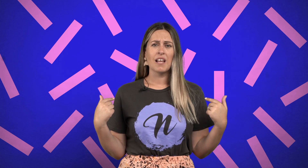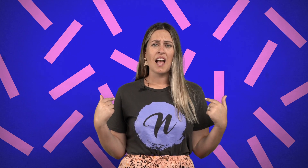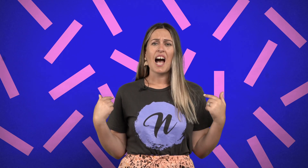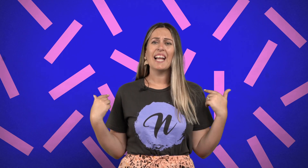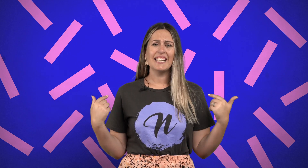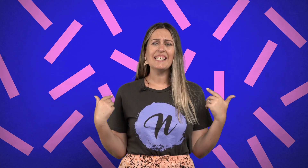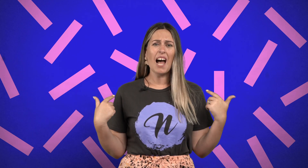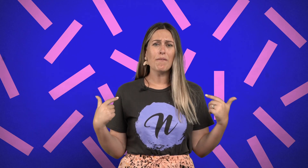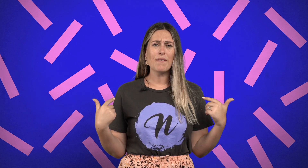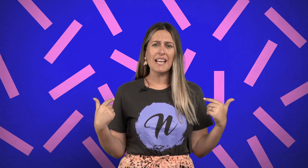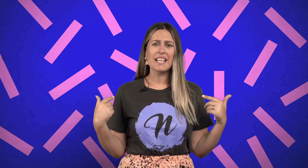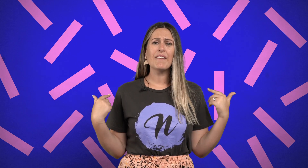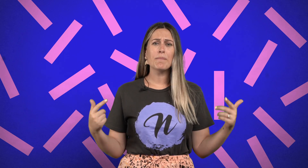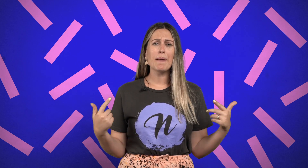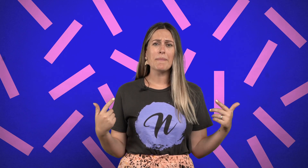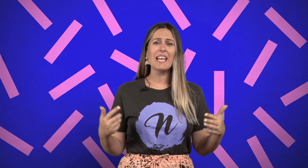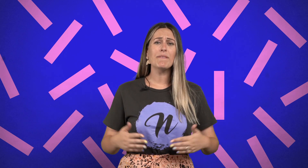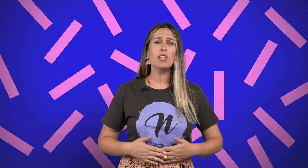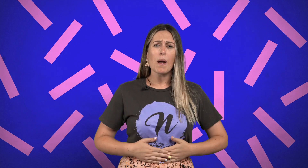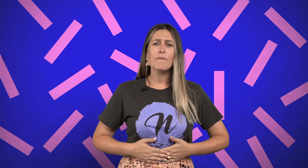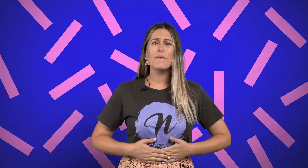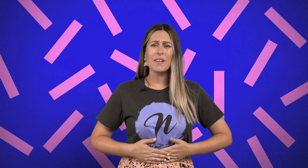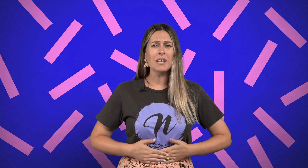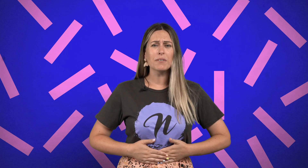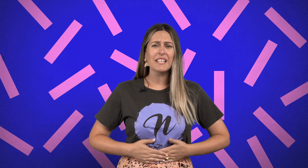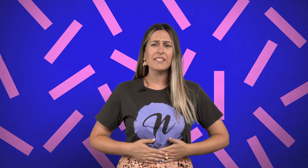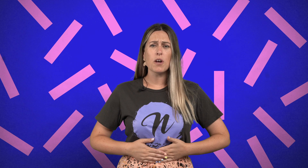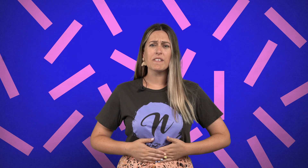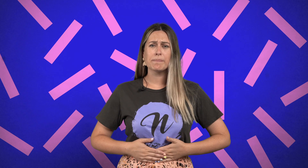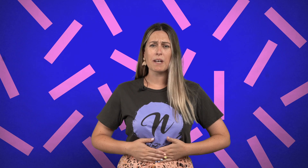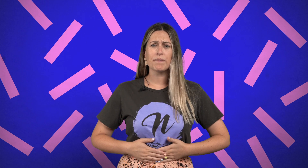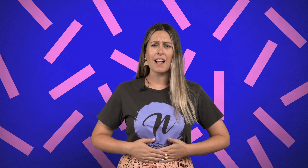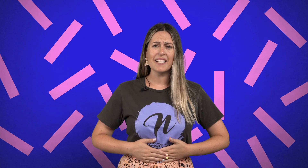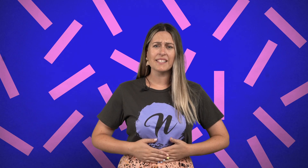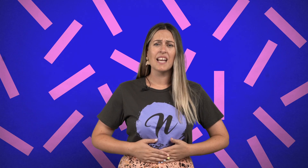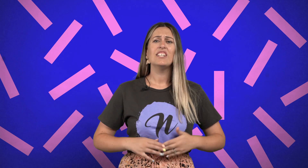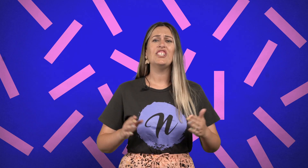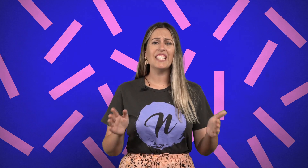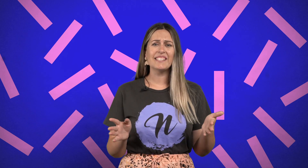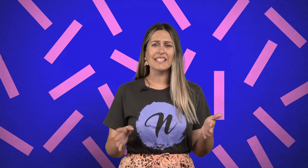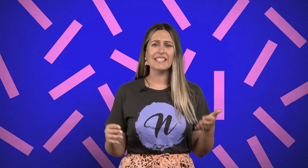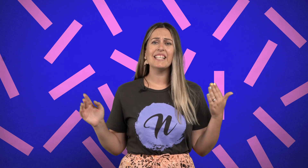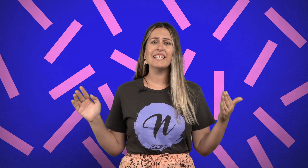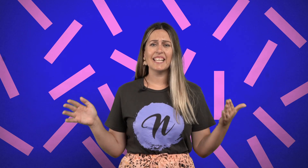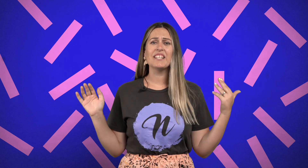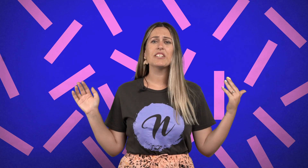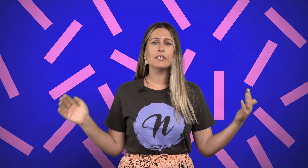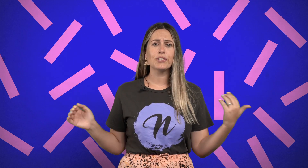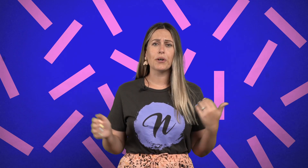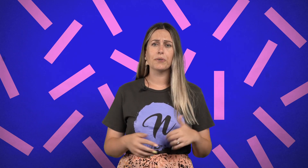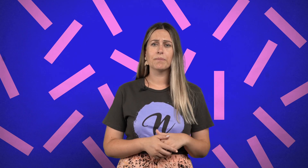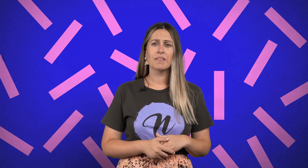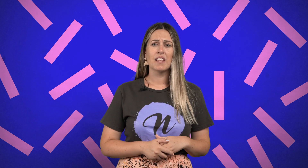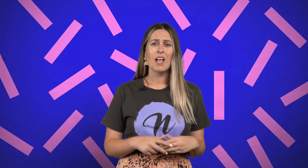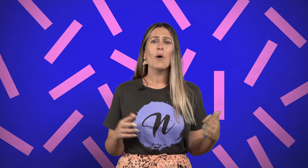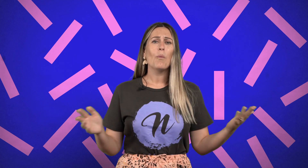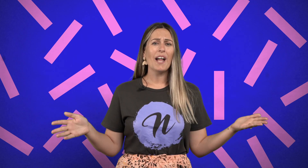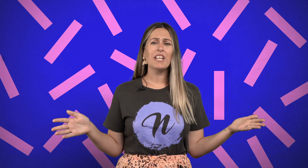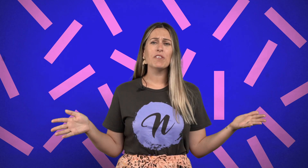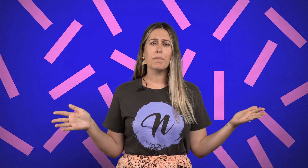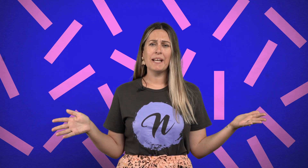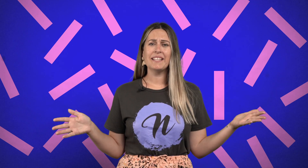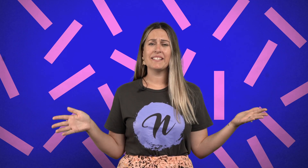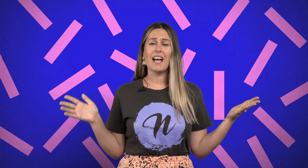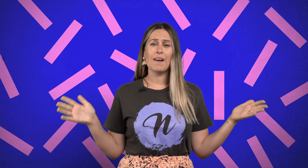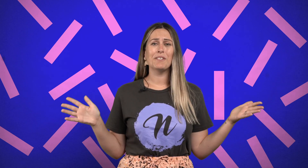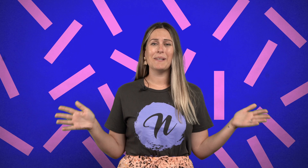too. I need to have faith and remember, even though I feel these nervous butterflies, Jesus is in control. Why